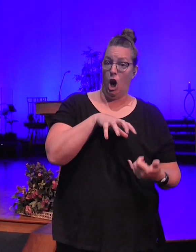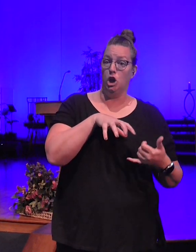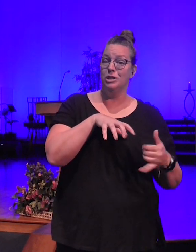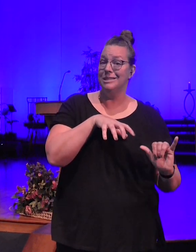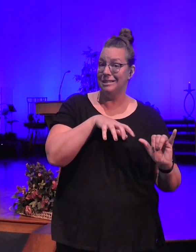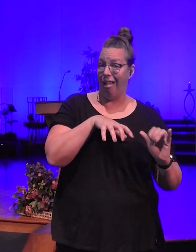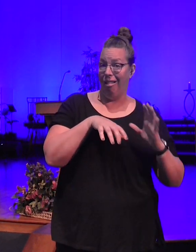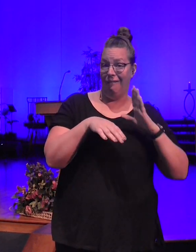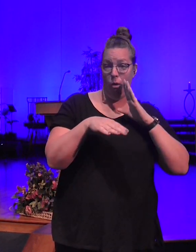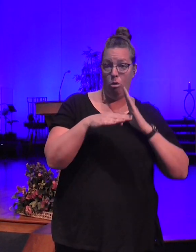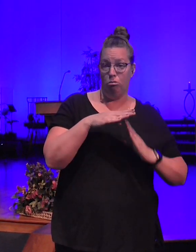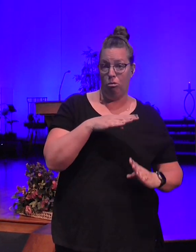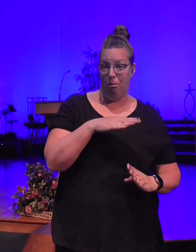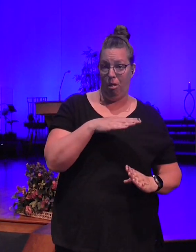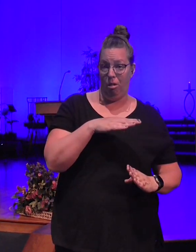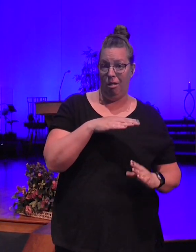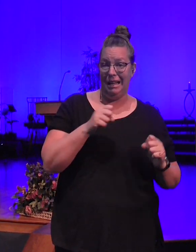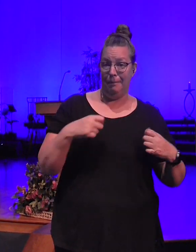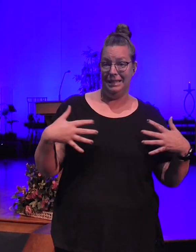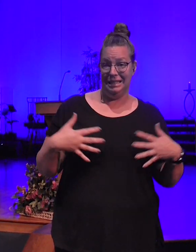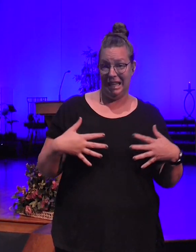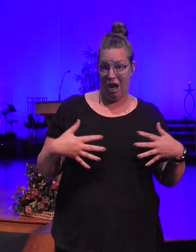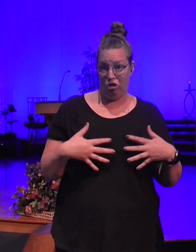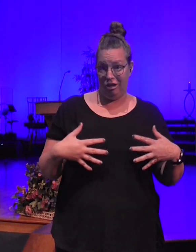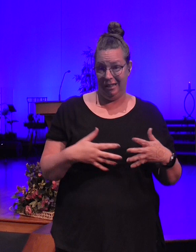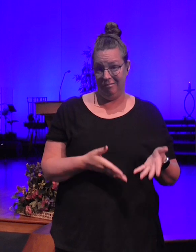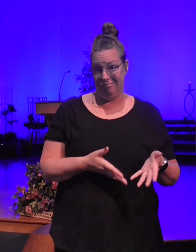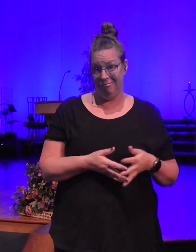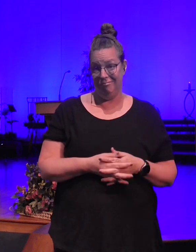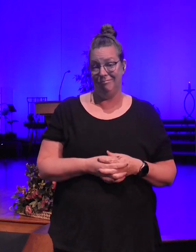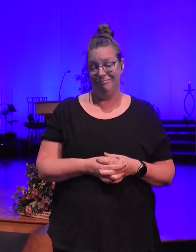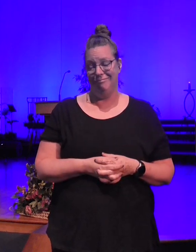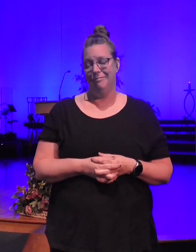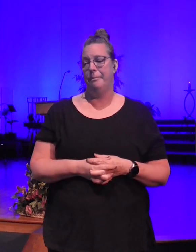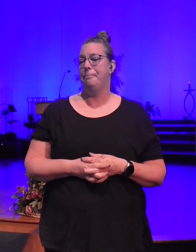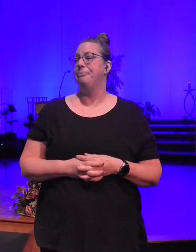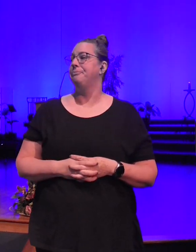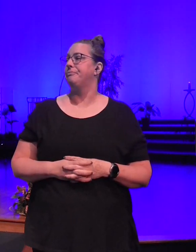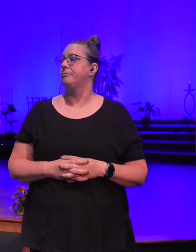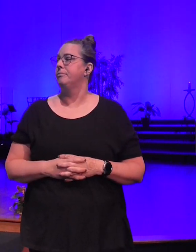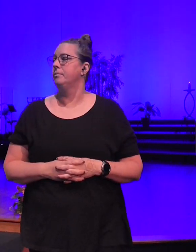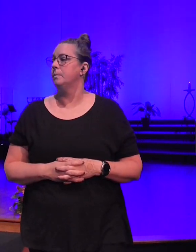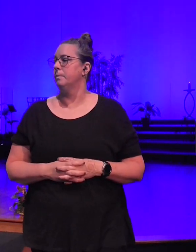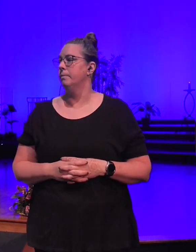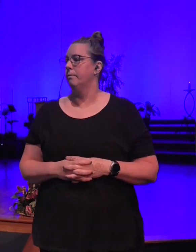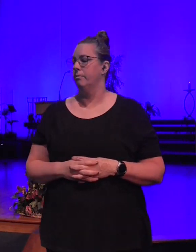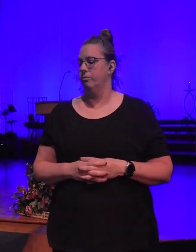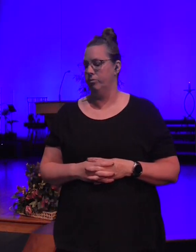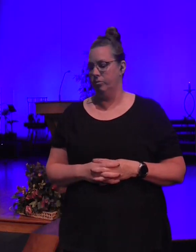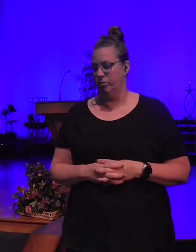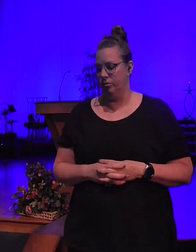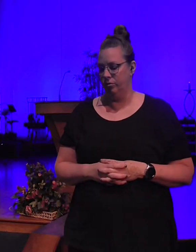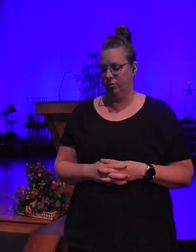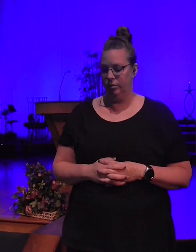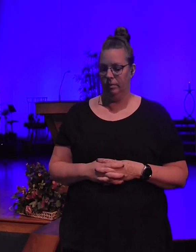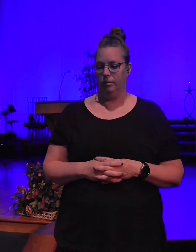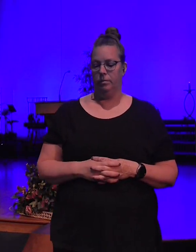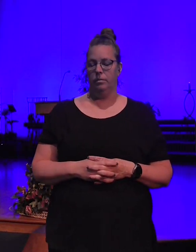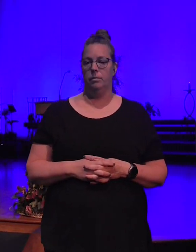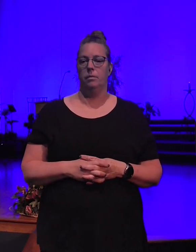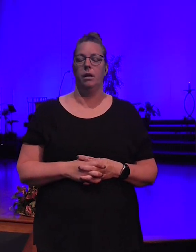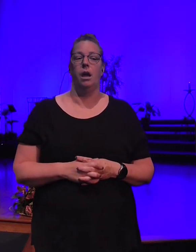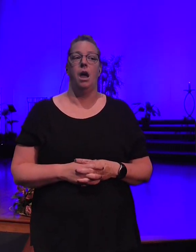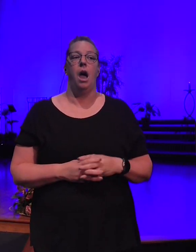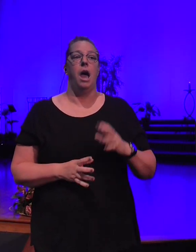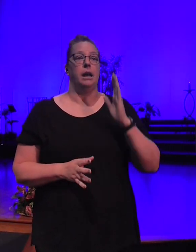It could be scary. And in fact, I'm going to just tell you that one of the points